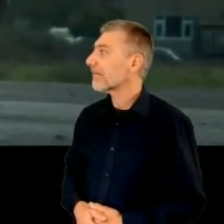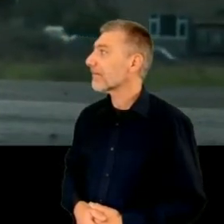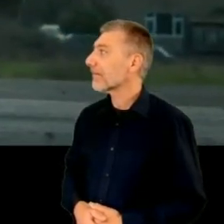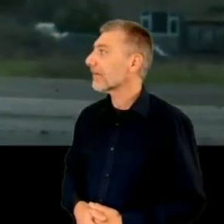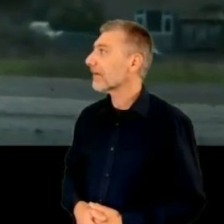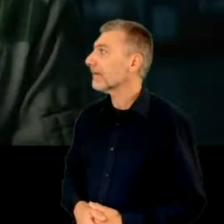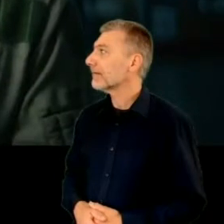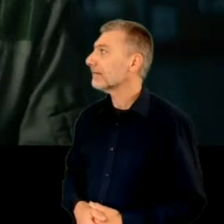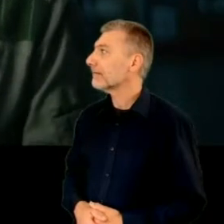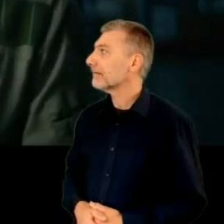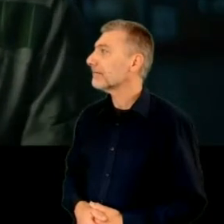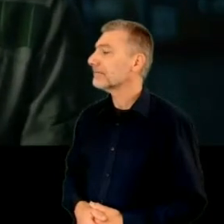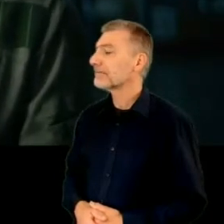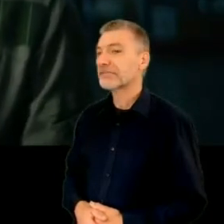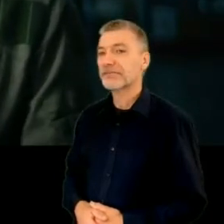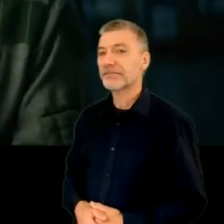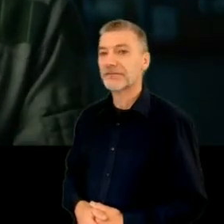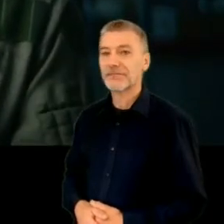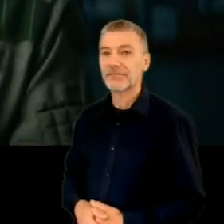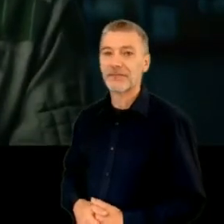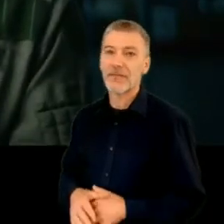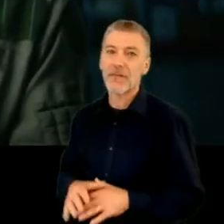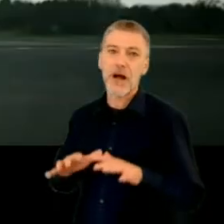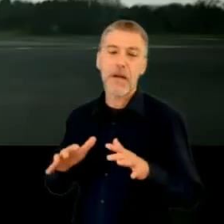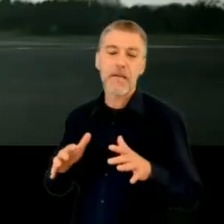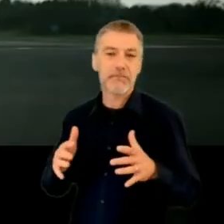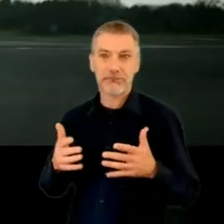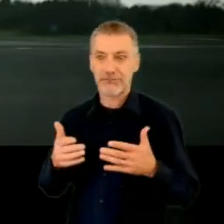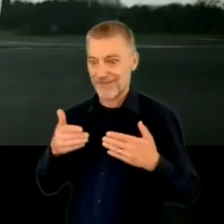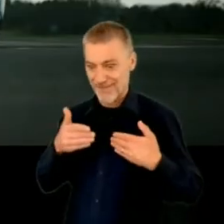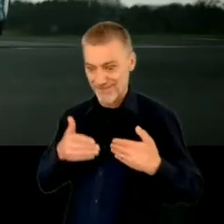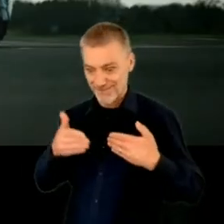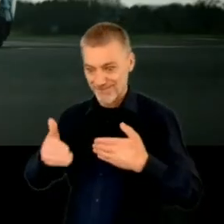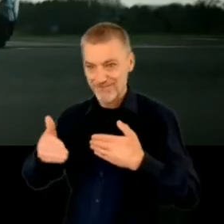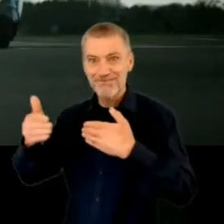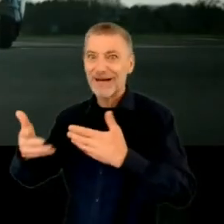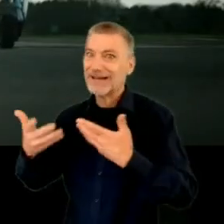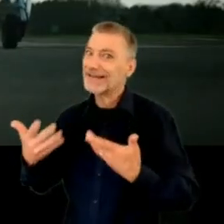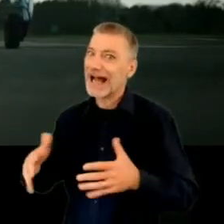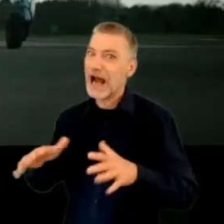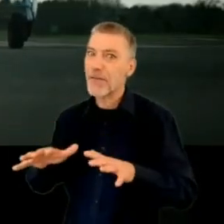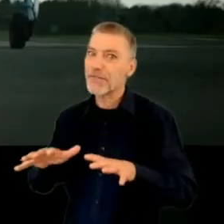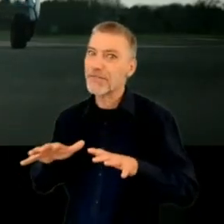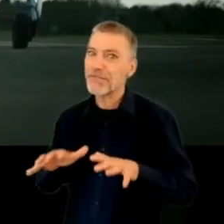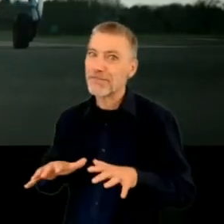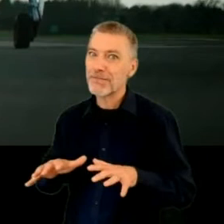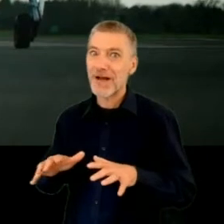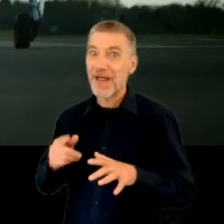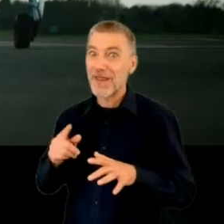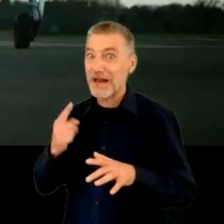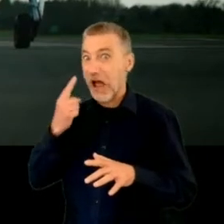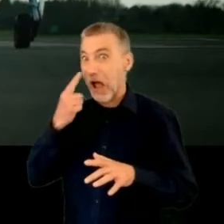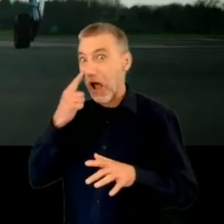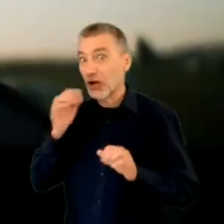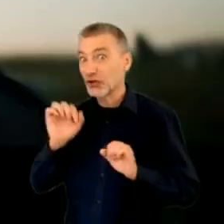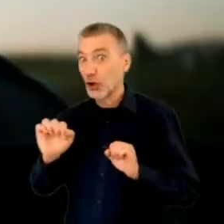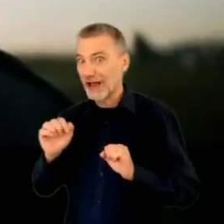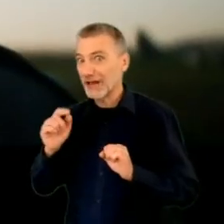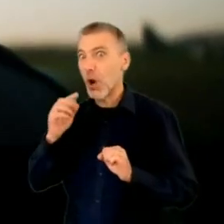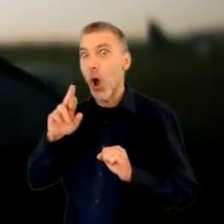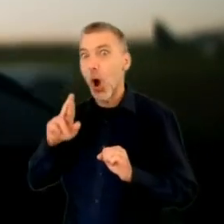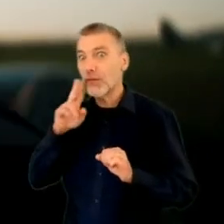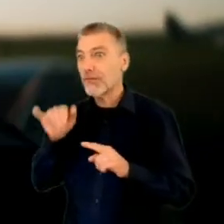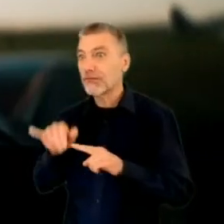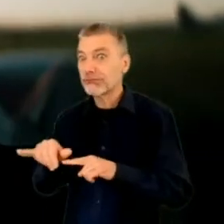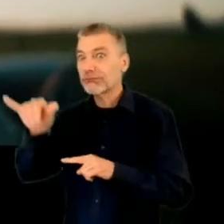We're entering an incredible phase over the next few months, and then we first fly. I'm often asked what